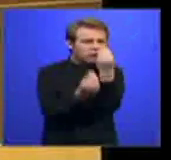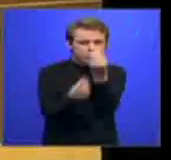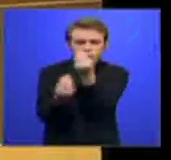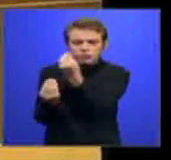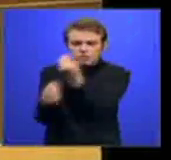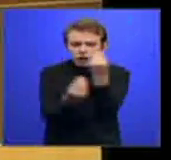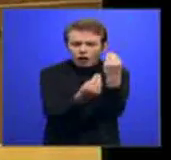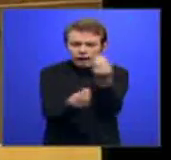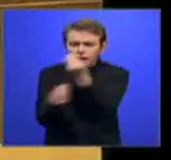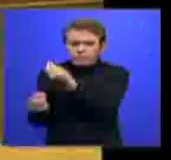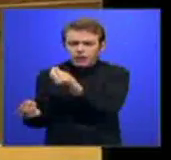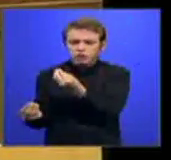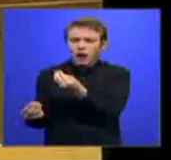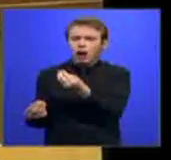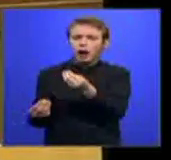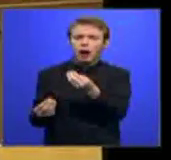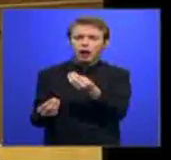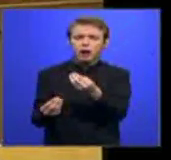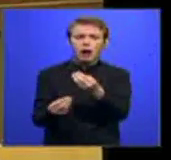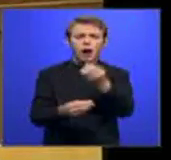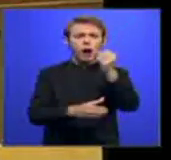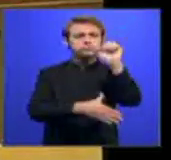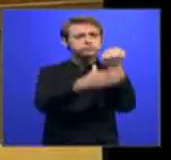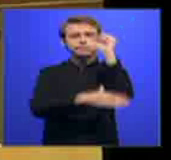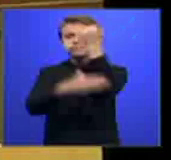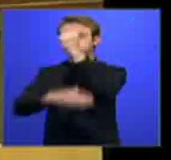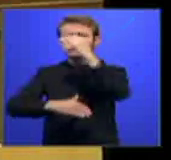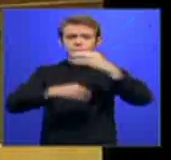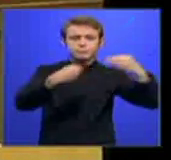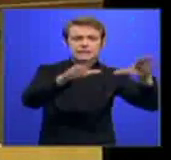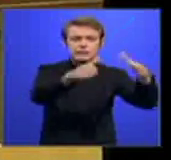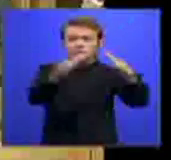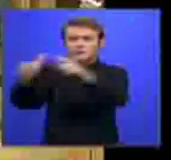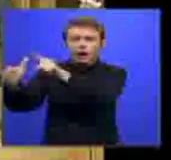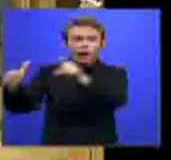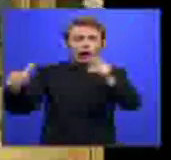on improper conduct by large construction companies.